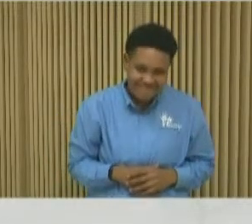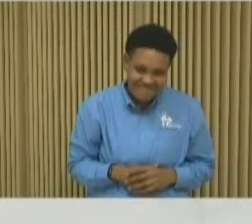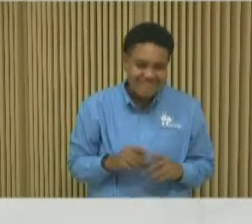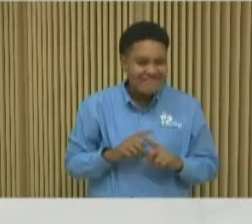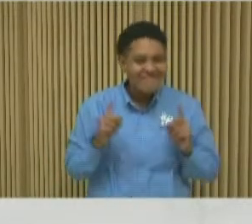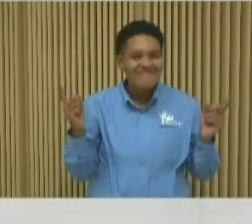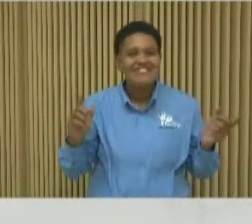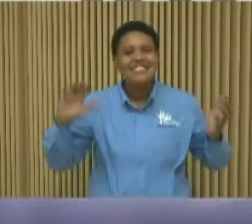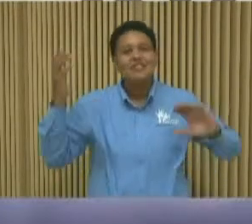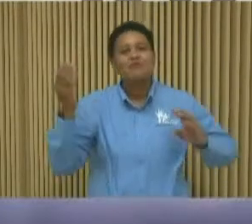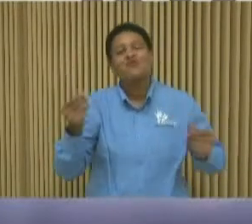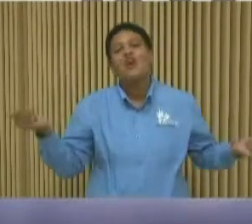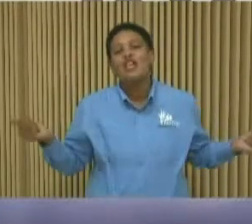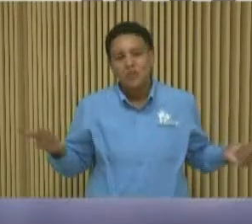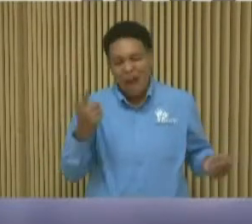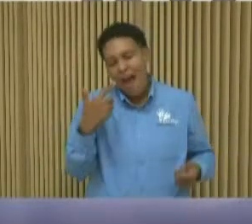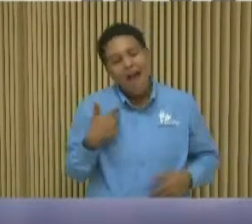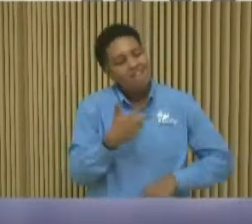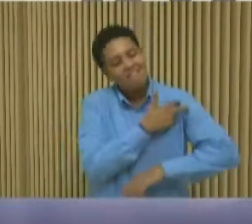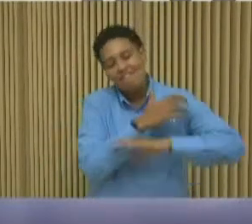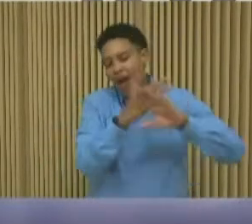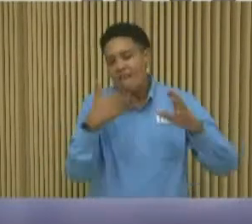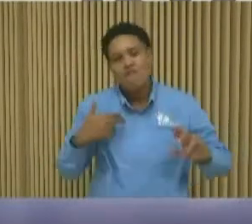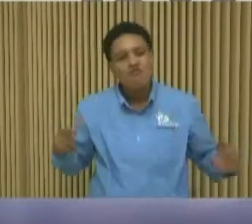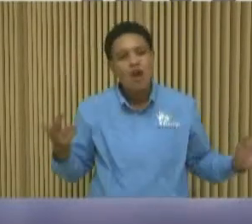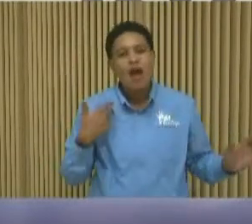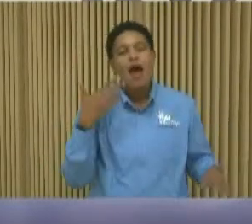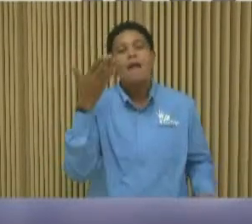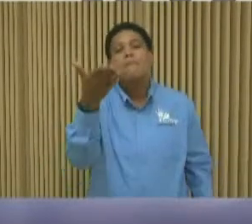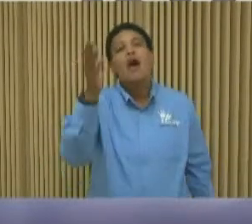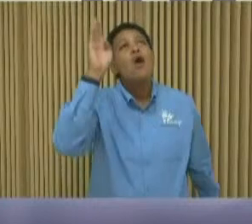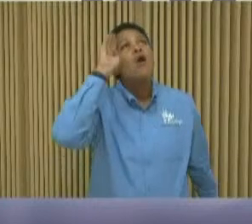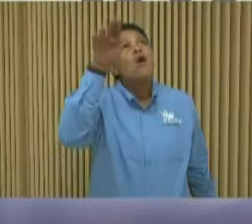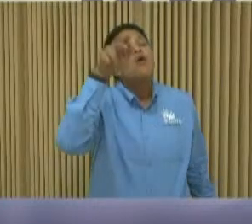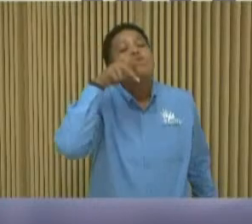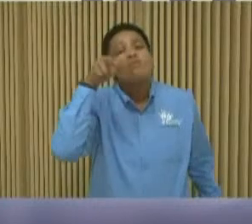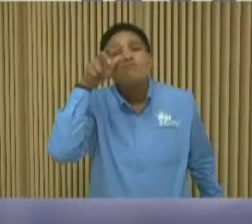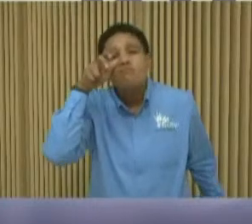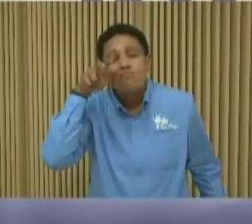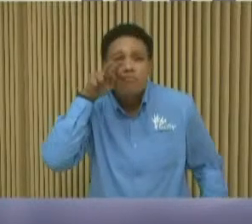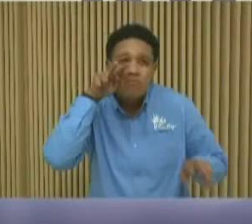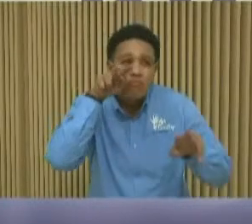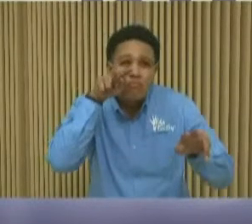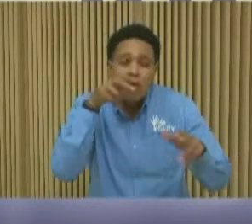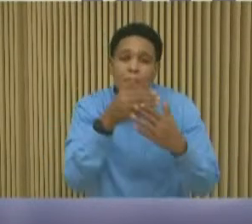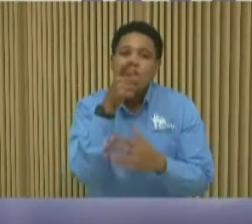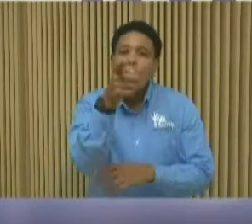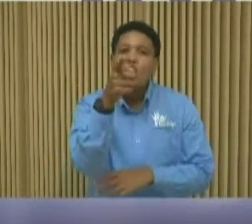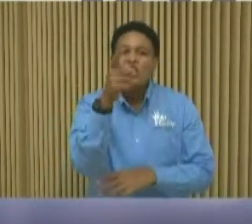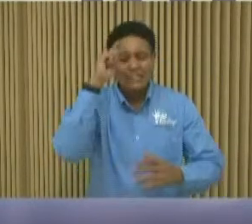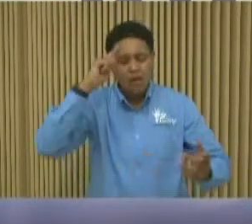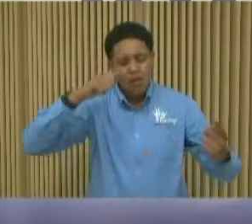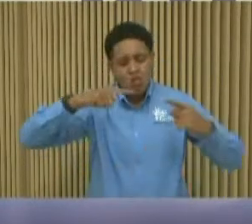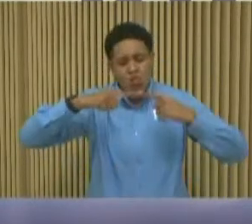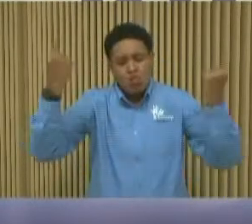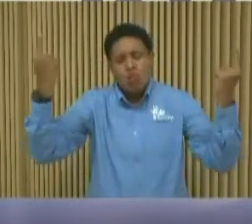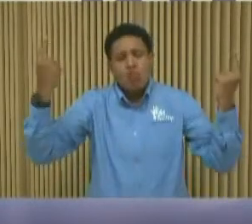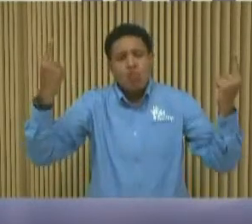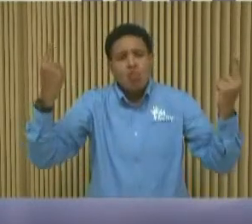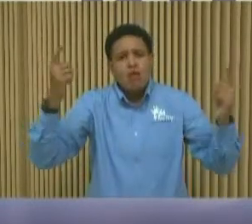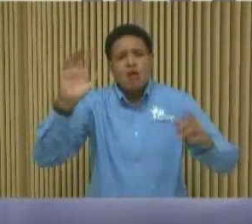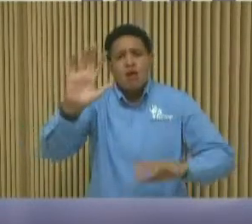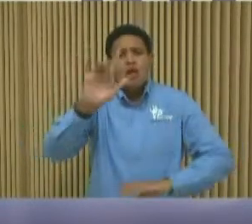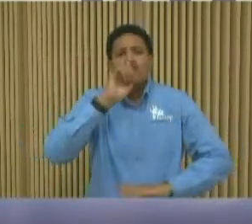In essence, I beg all our viewers and listeners, before your disagreements,